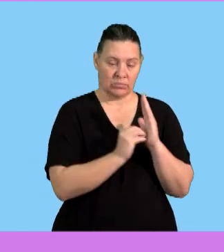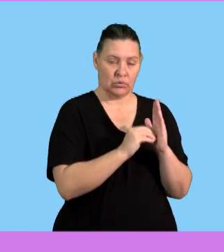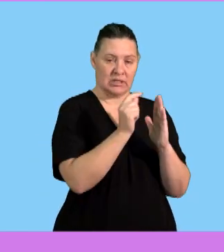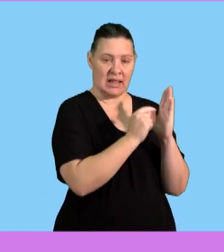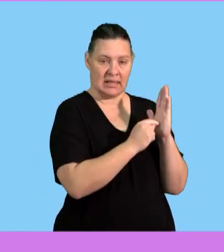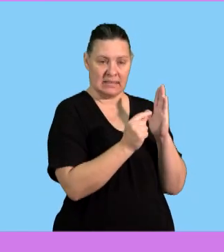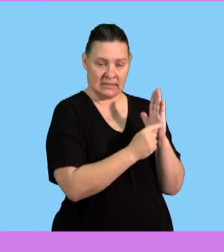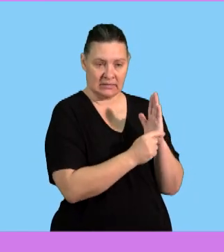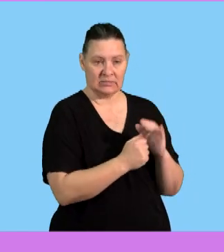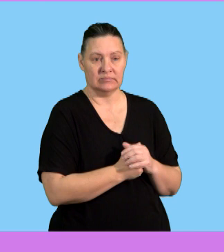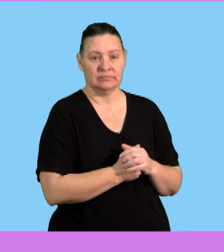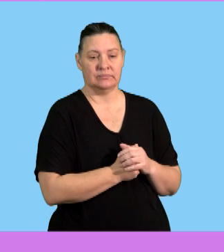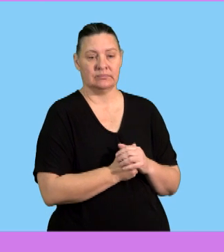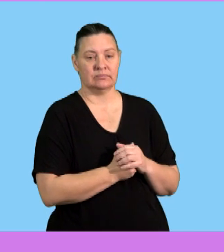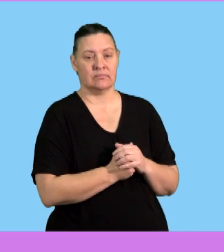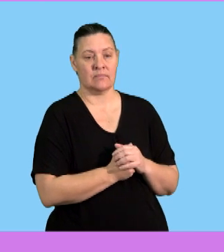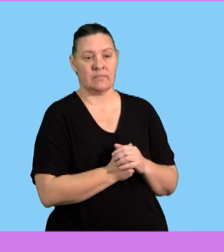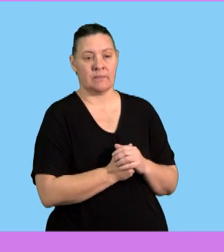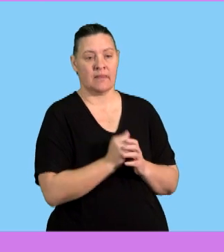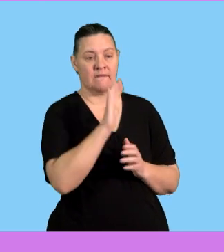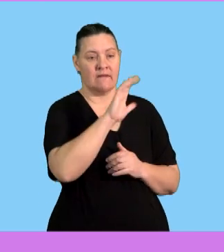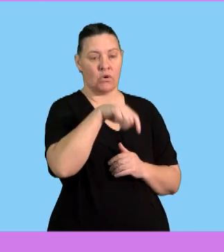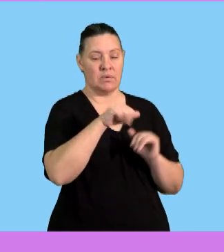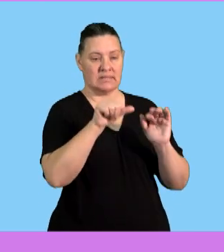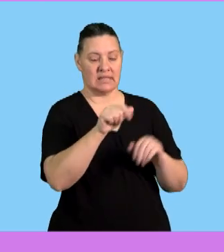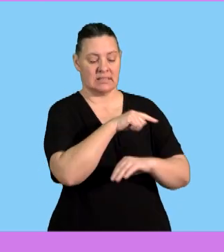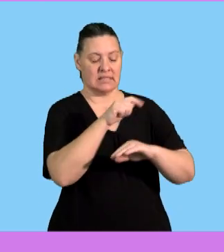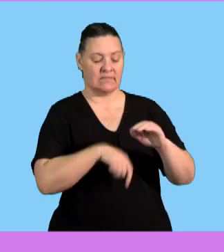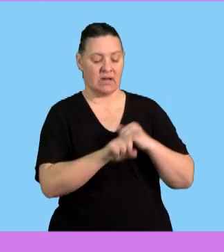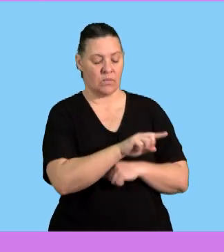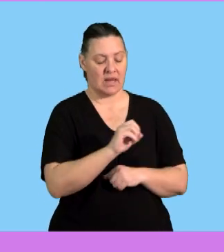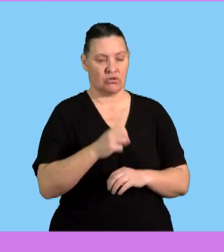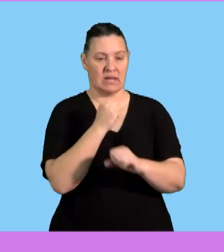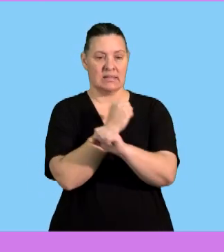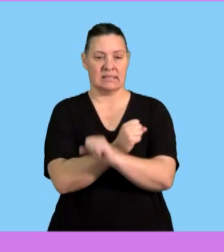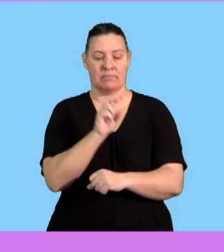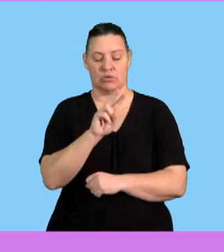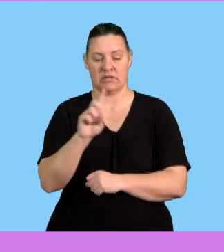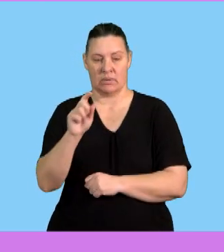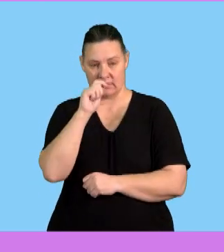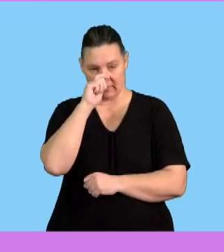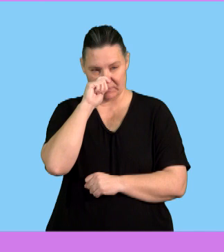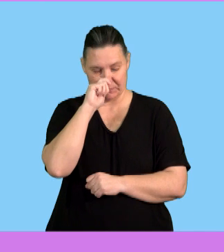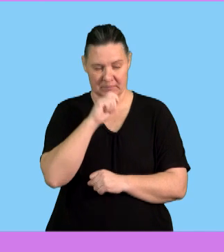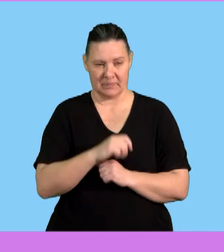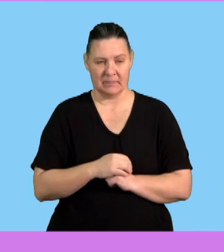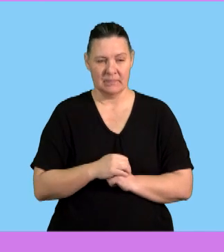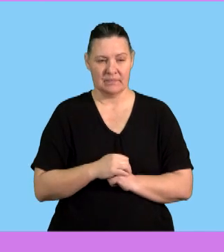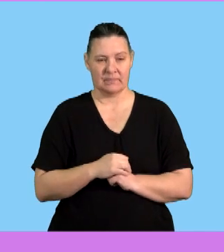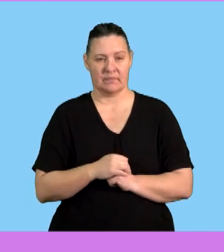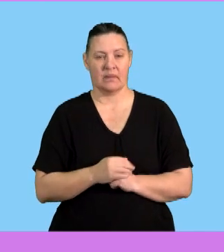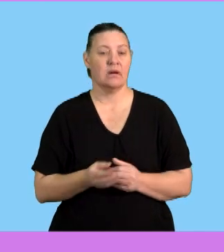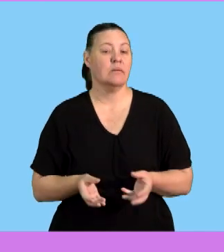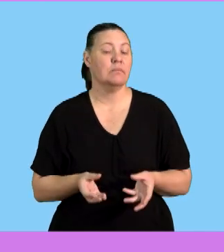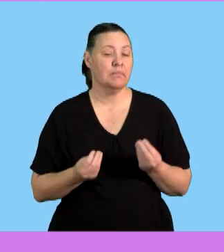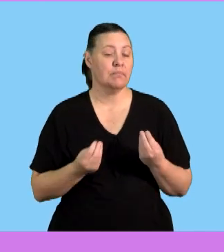Right, so let us work that out. 5.6 liters divided by 100 multiplied by 21. We are going